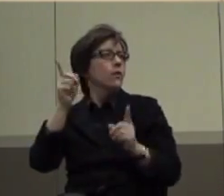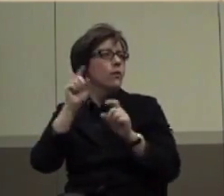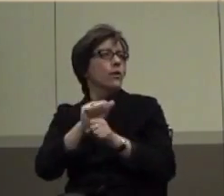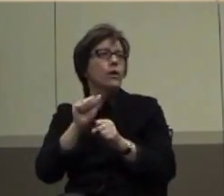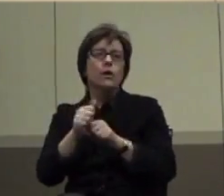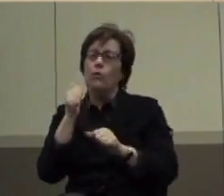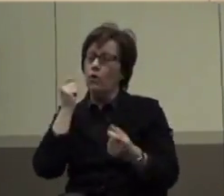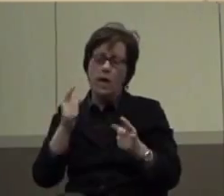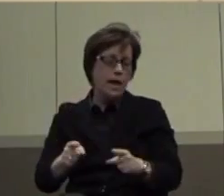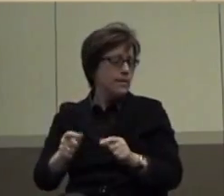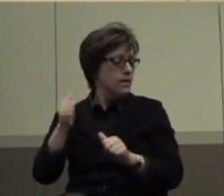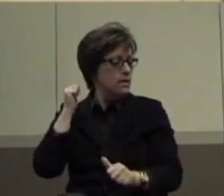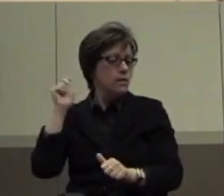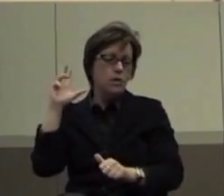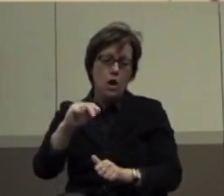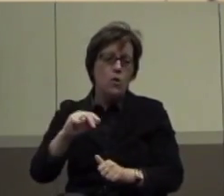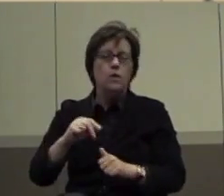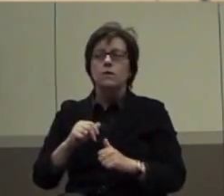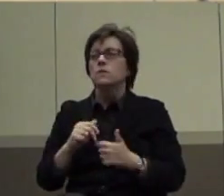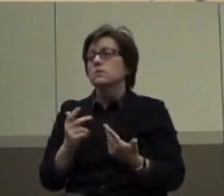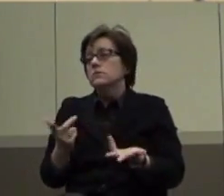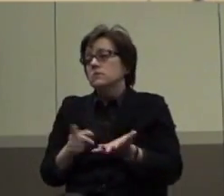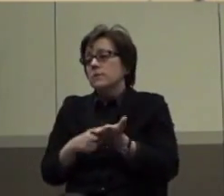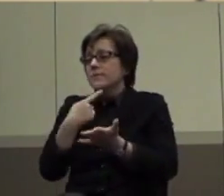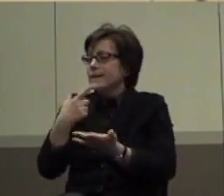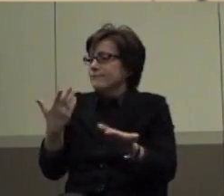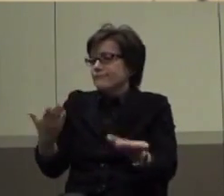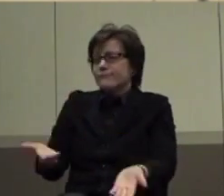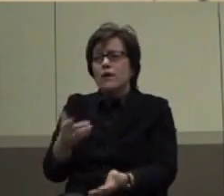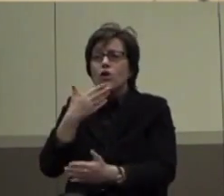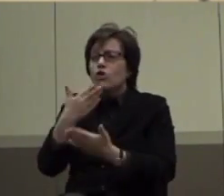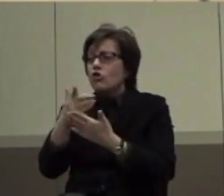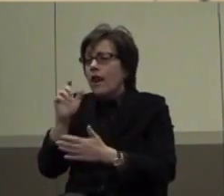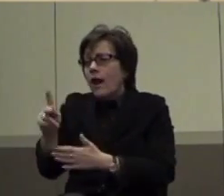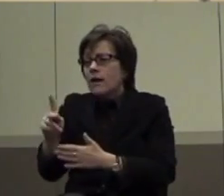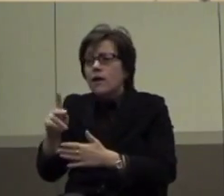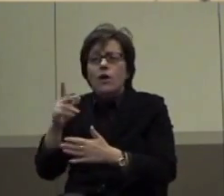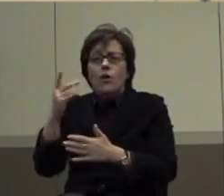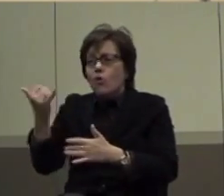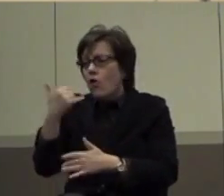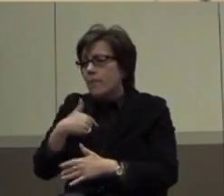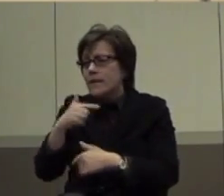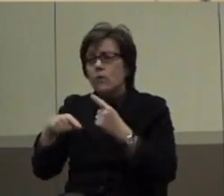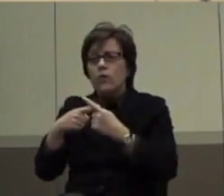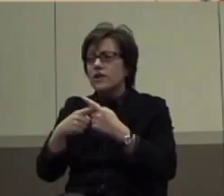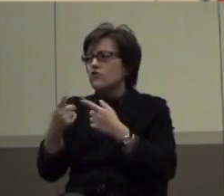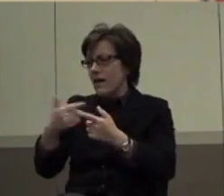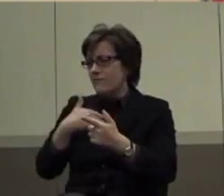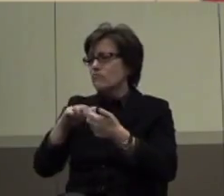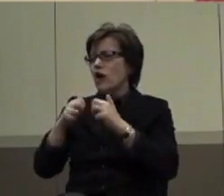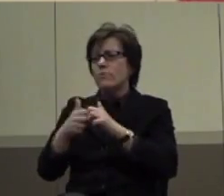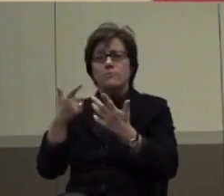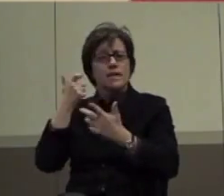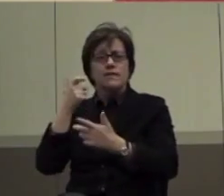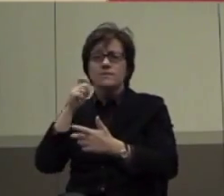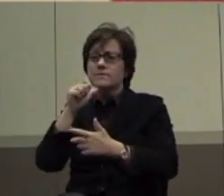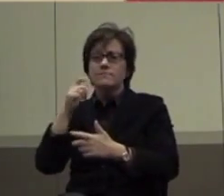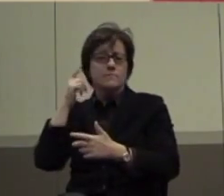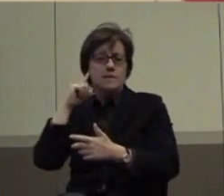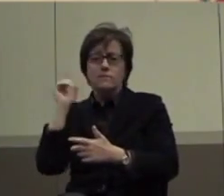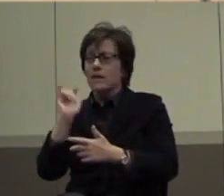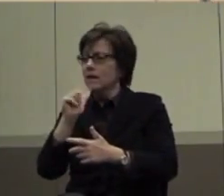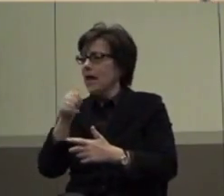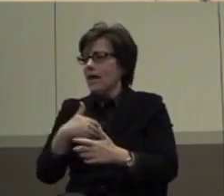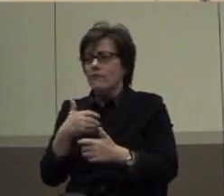and sometimes you just have to say, well then, good luck. Call me when you've got it. Call me when you've got a problem, because it doesn't sound like you have a problem right